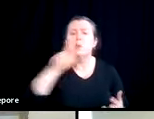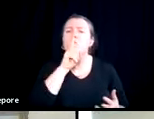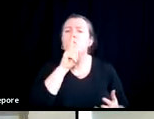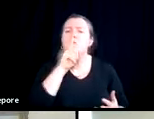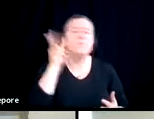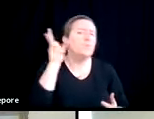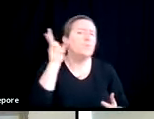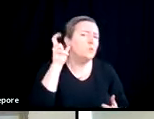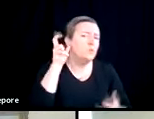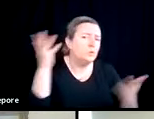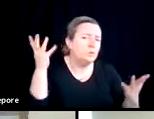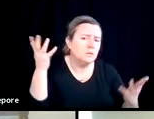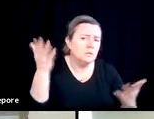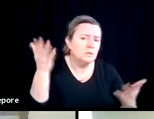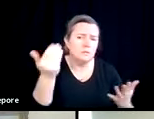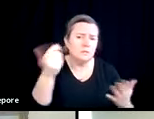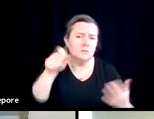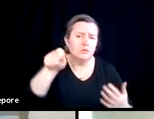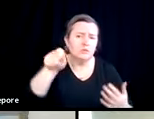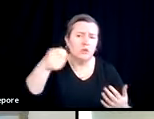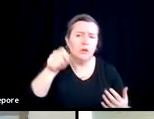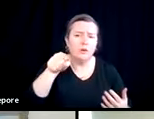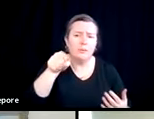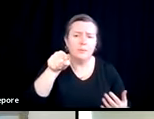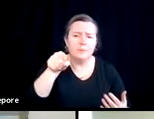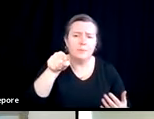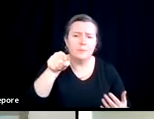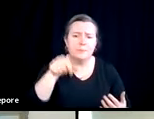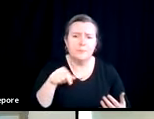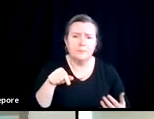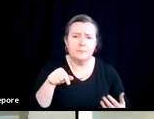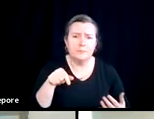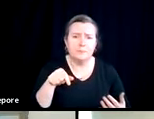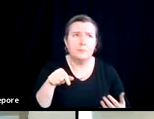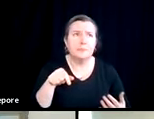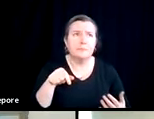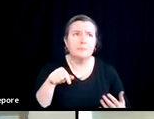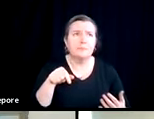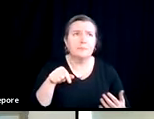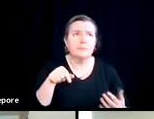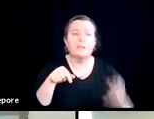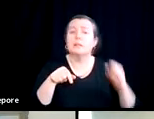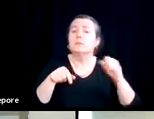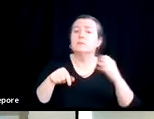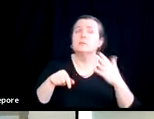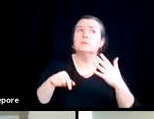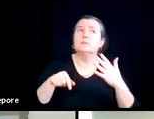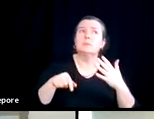Yes, Elise, you'll need to unmute.